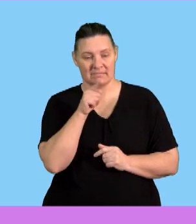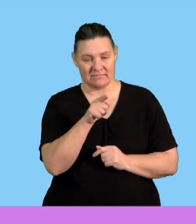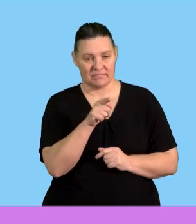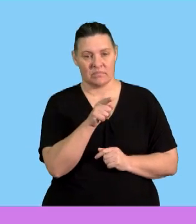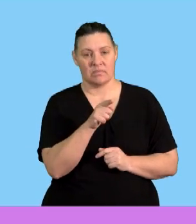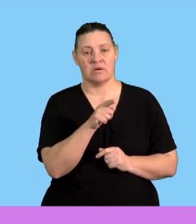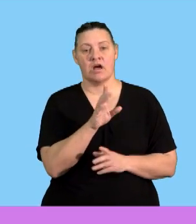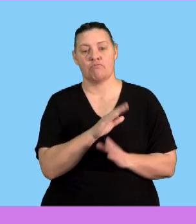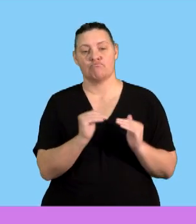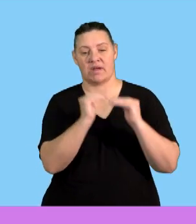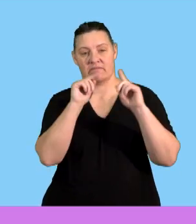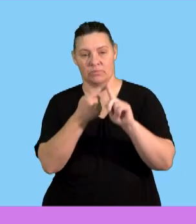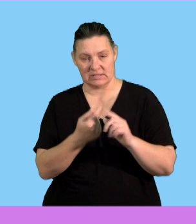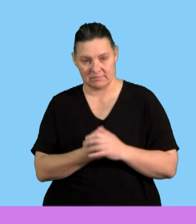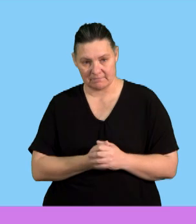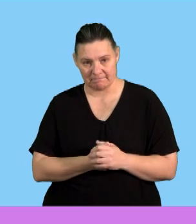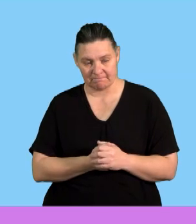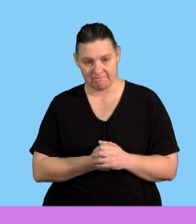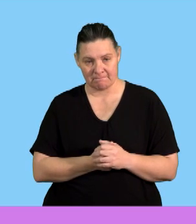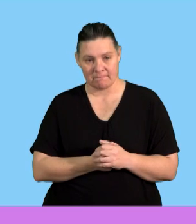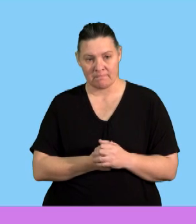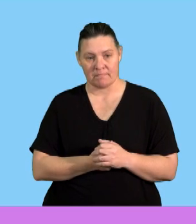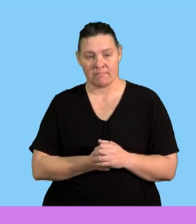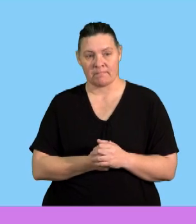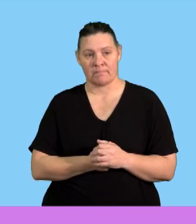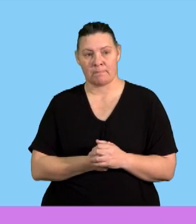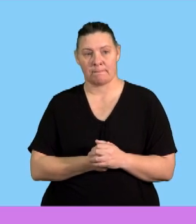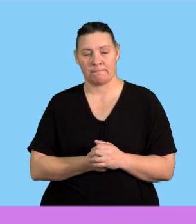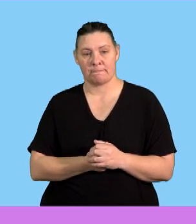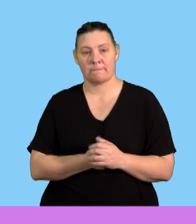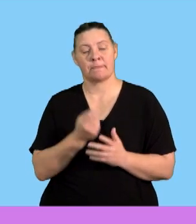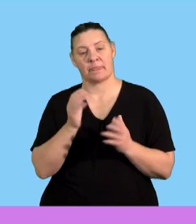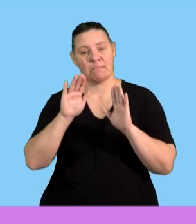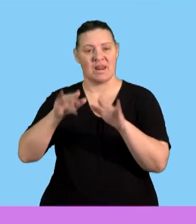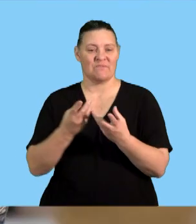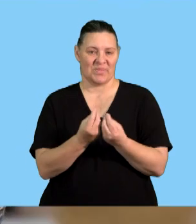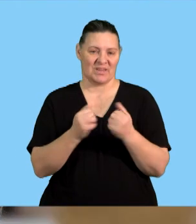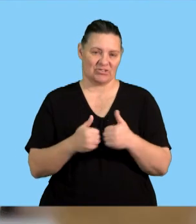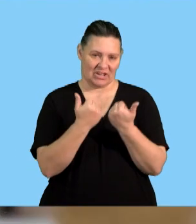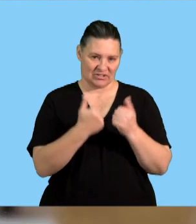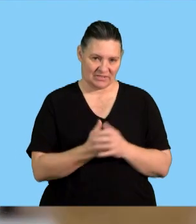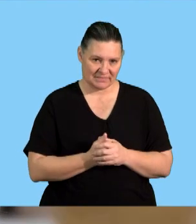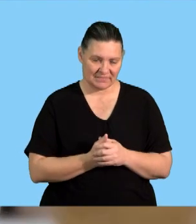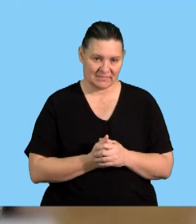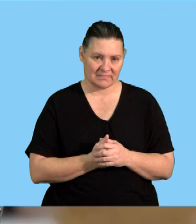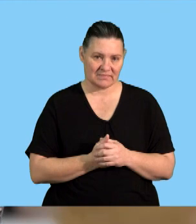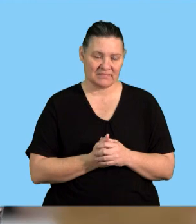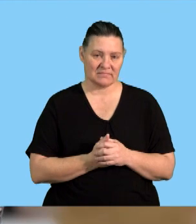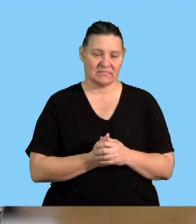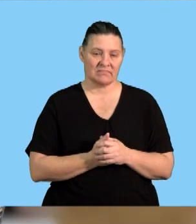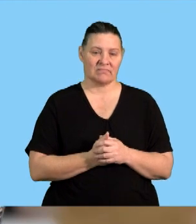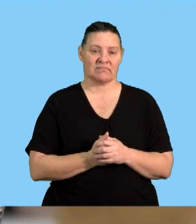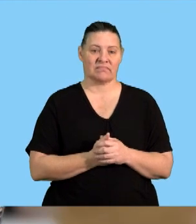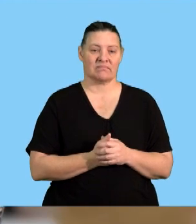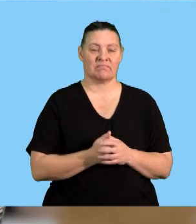be your break-even point. And then I leave you with a challenge.